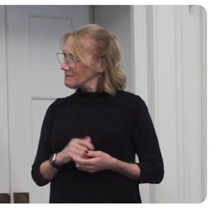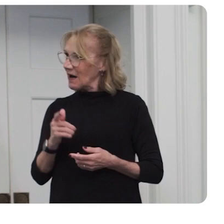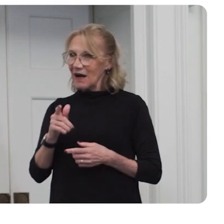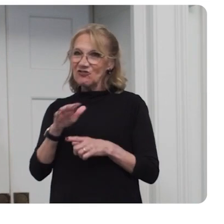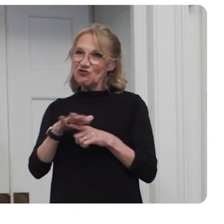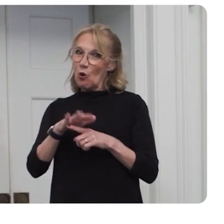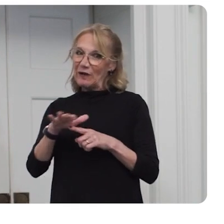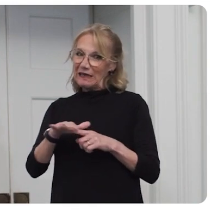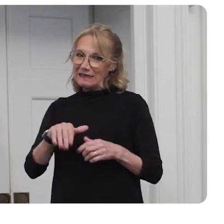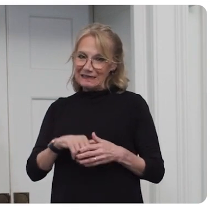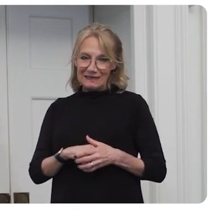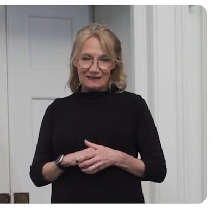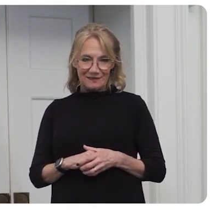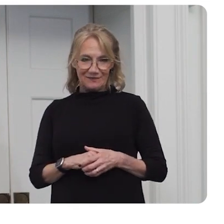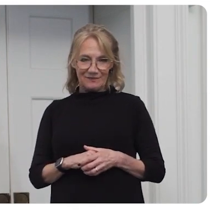She's only joking.